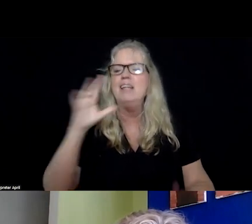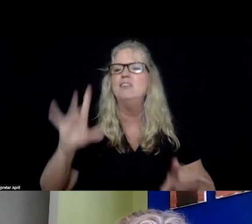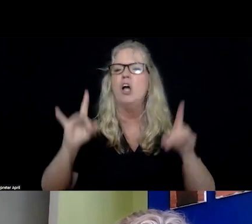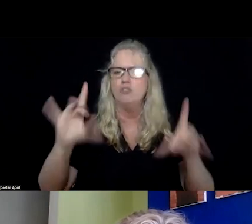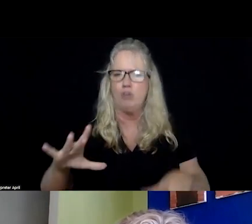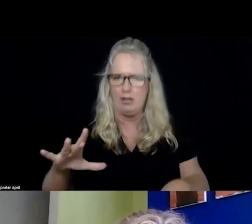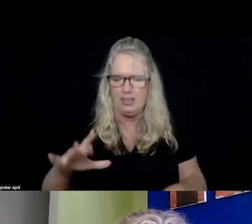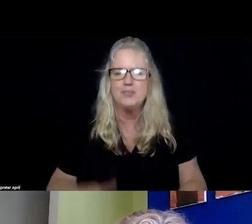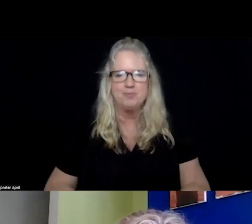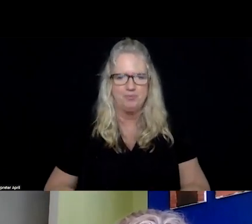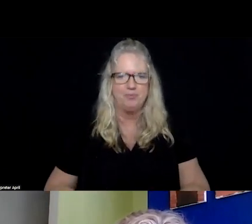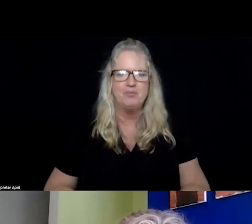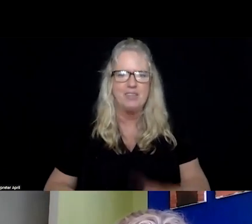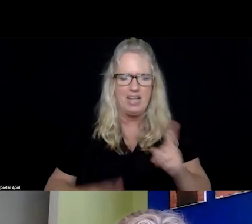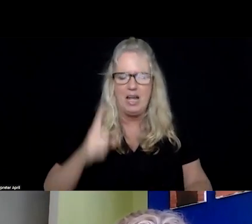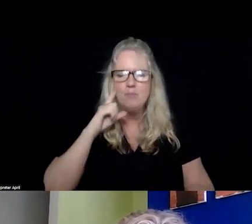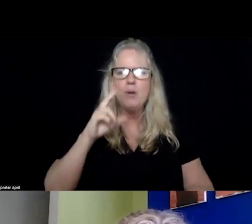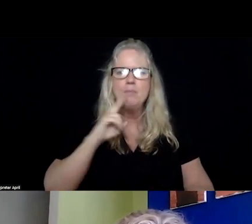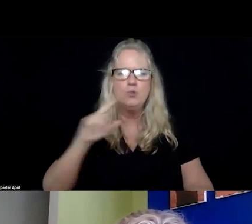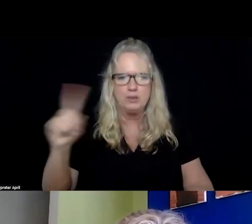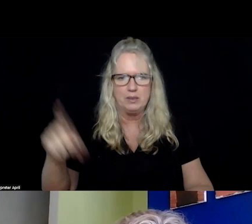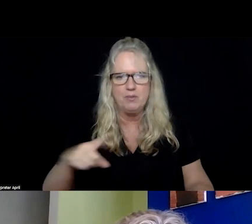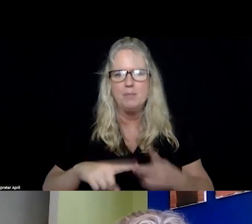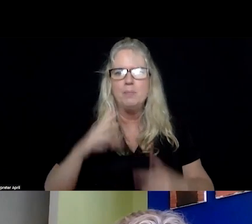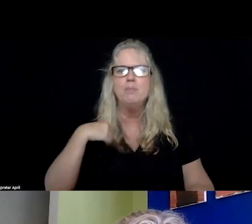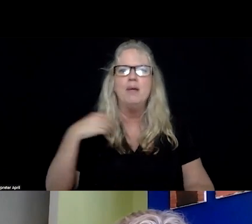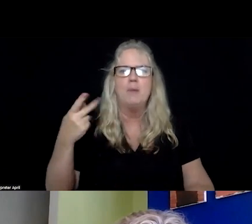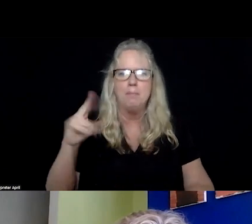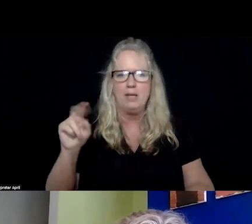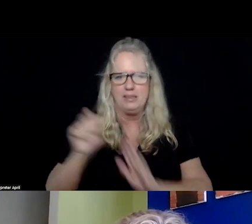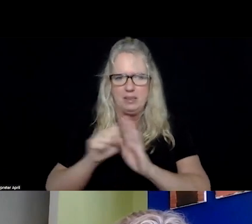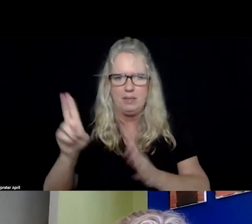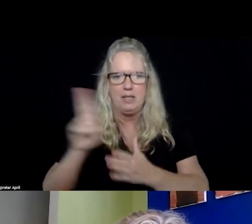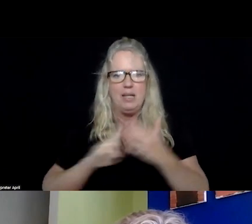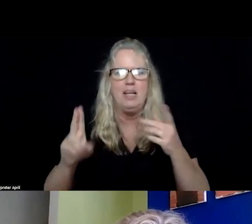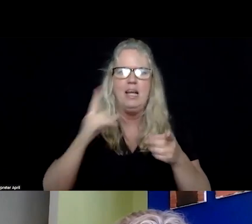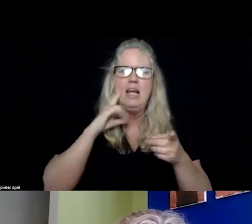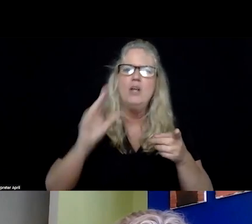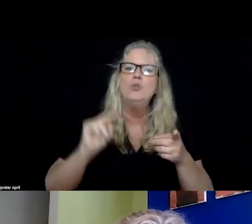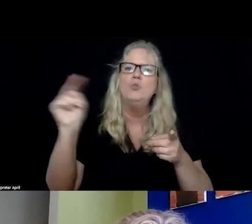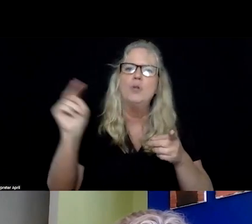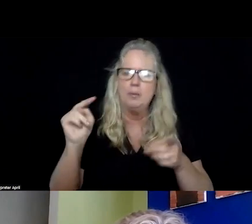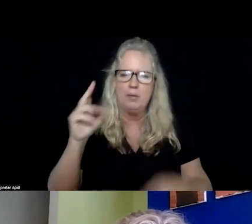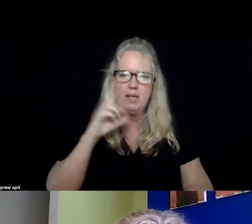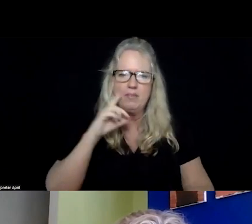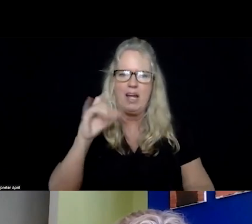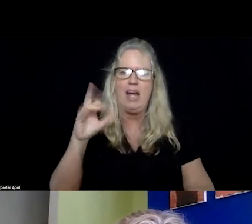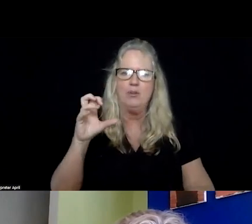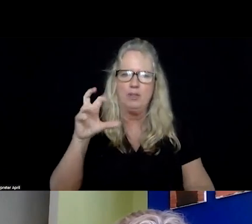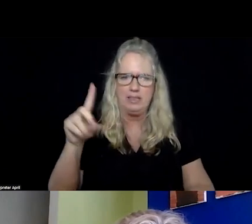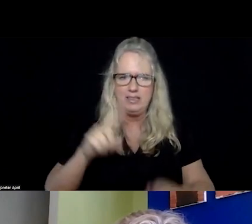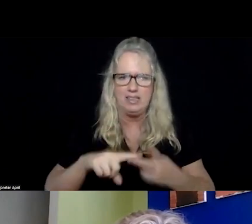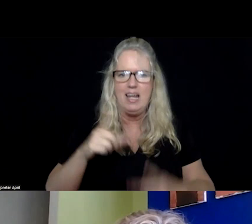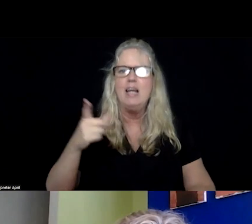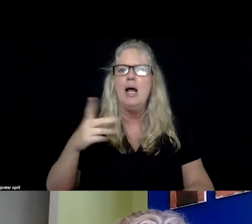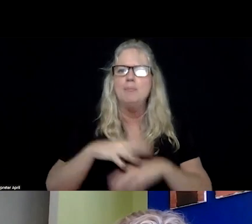I'm from Houston, Texas. From Penn State University. Institution in the northern part of Holland. I'm from the Public Health Agency of